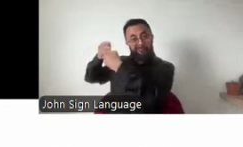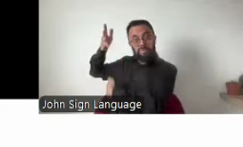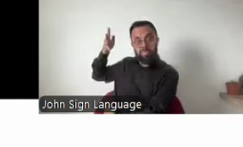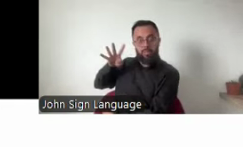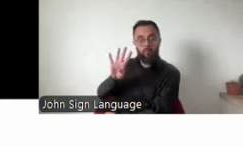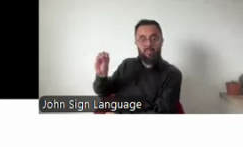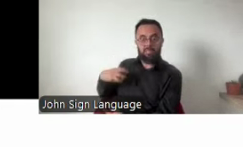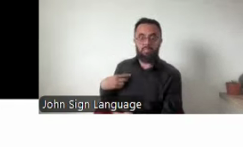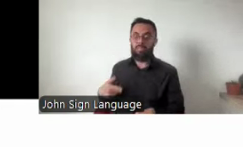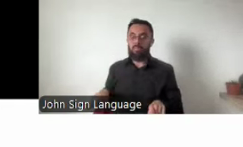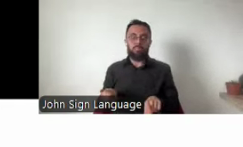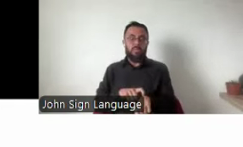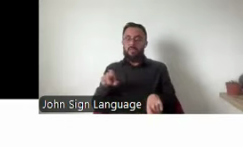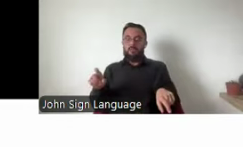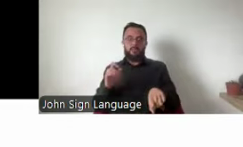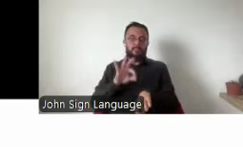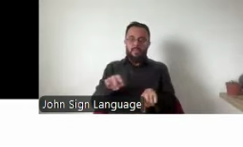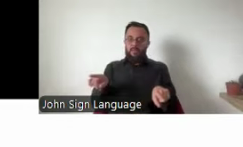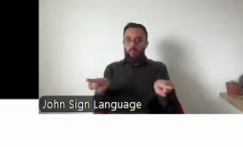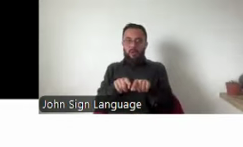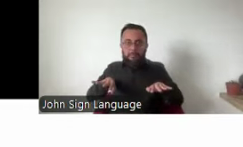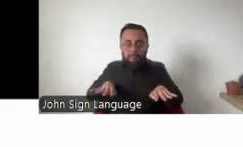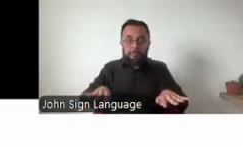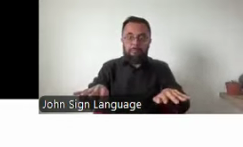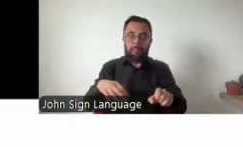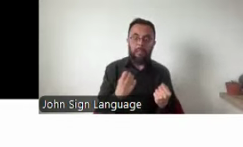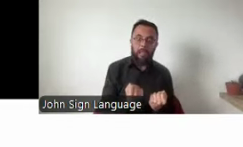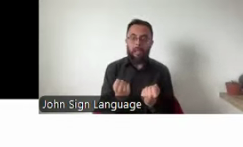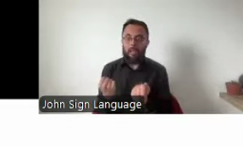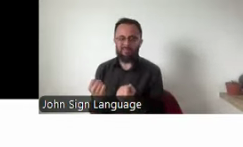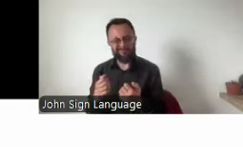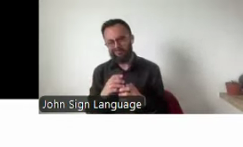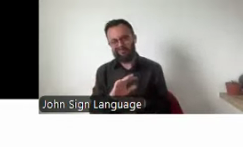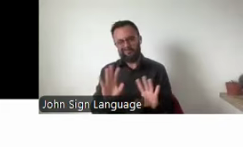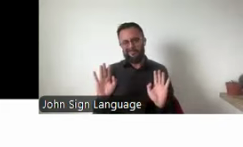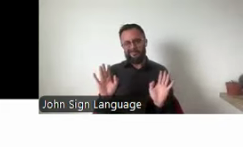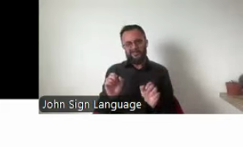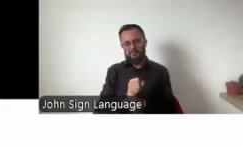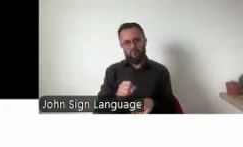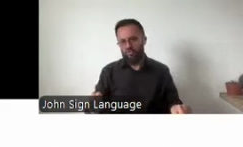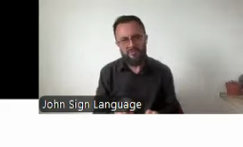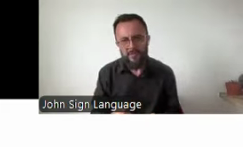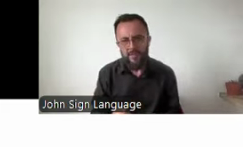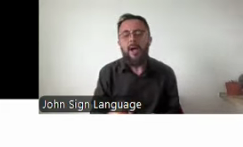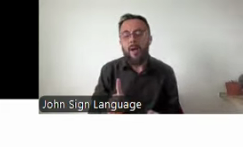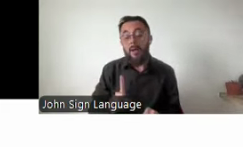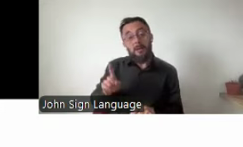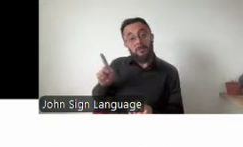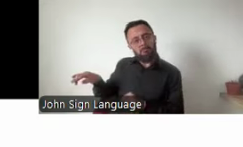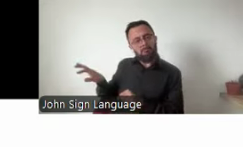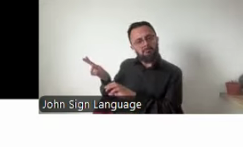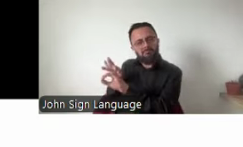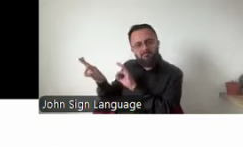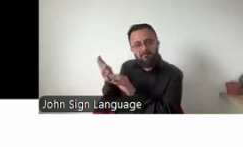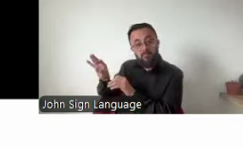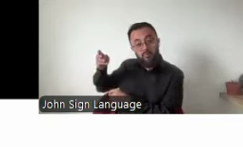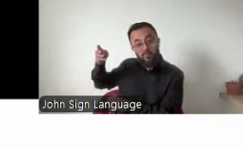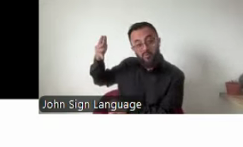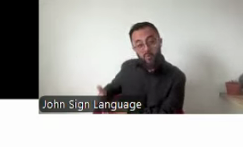with something realistic. And this tool is very much supporting the member states to go on this